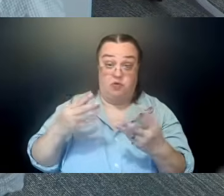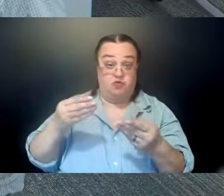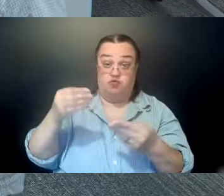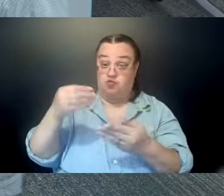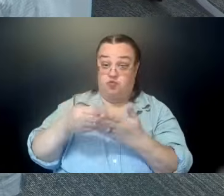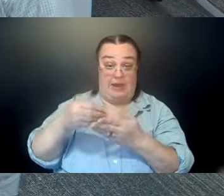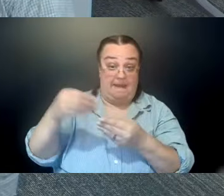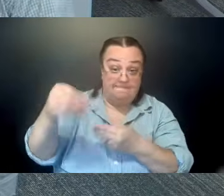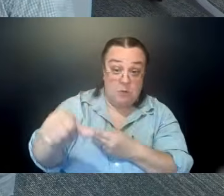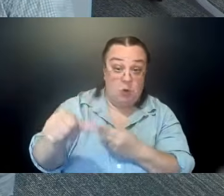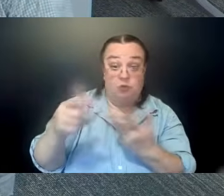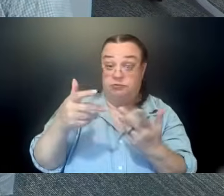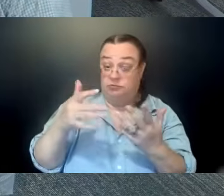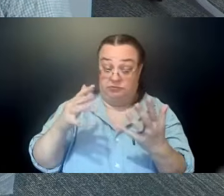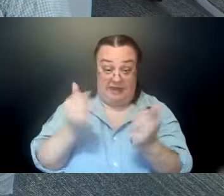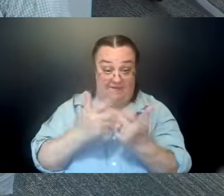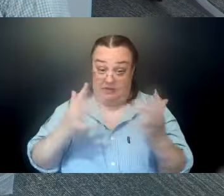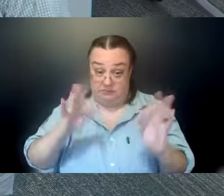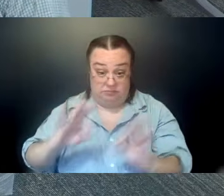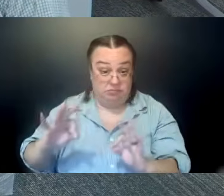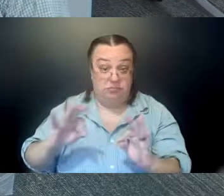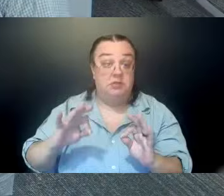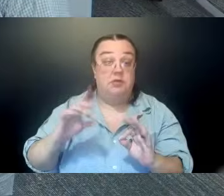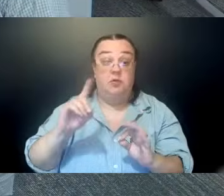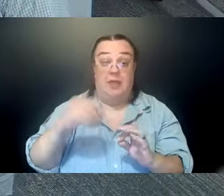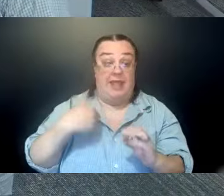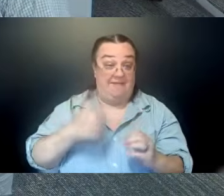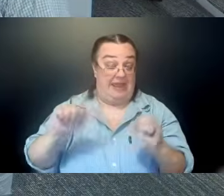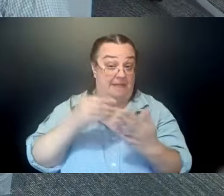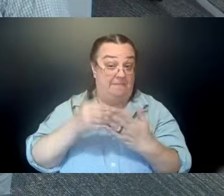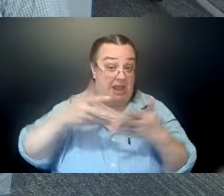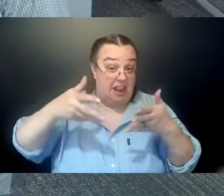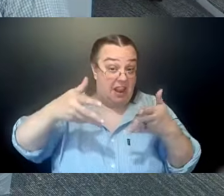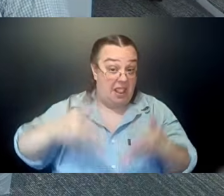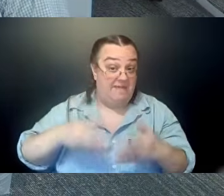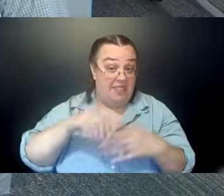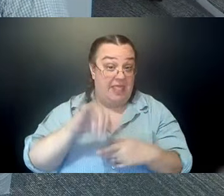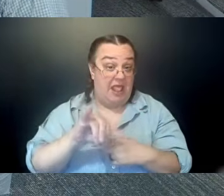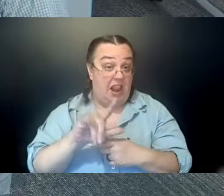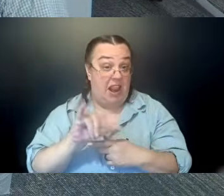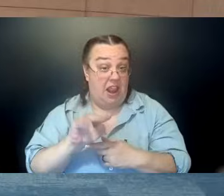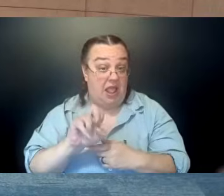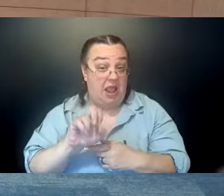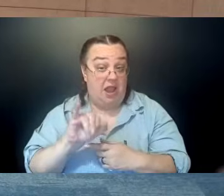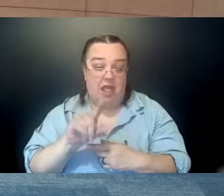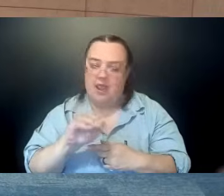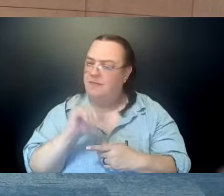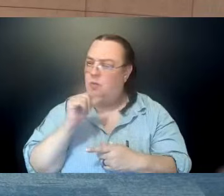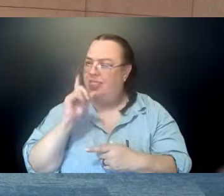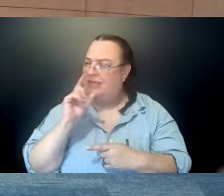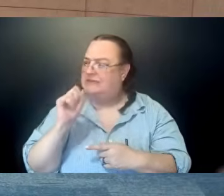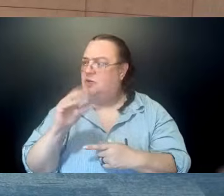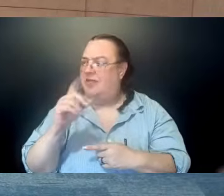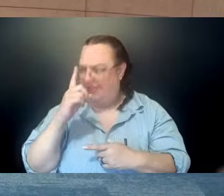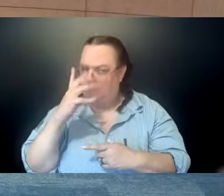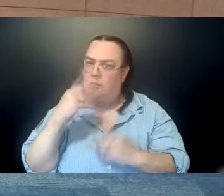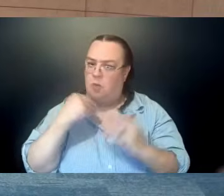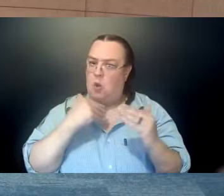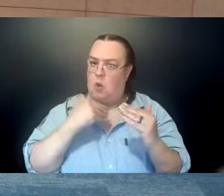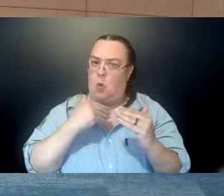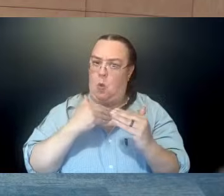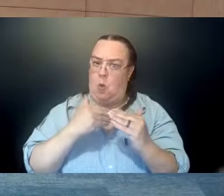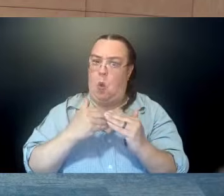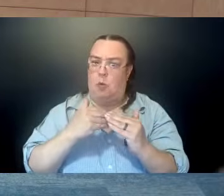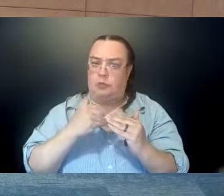copacetic. Do we have any money left over, do we know, in that line item? I don't think so. I think it was pretty close to the bone. Is that